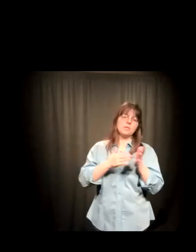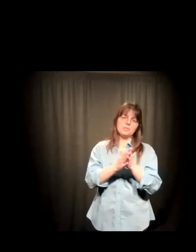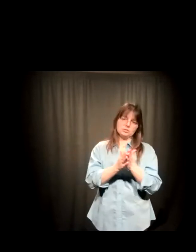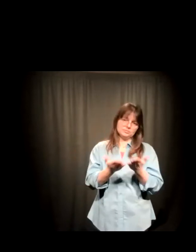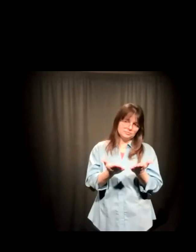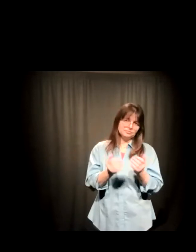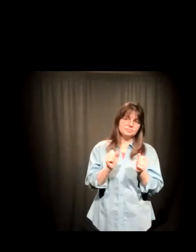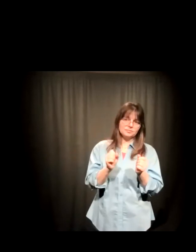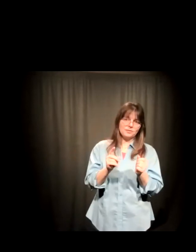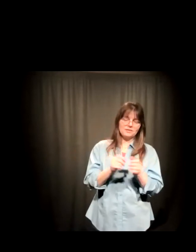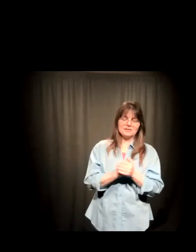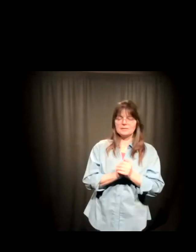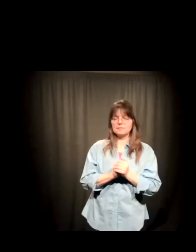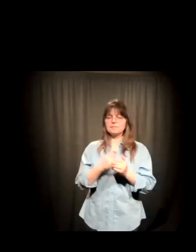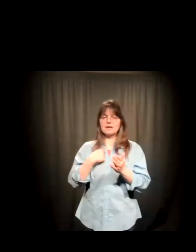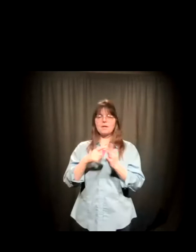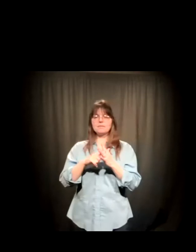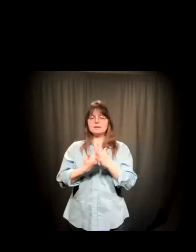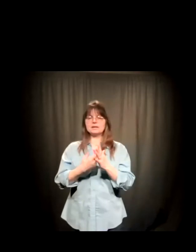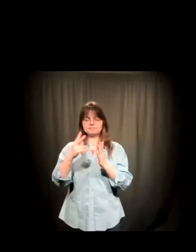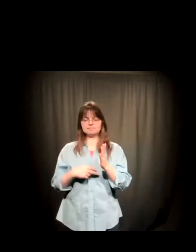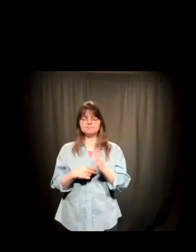So I'll begin with the prologue.